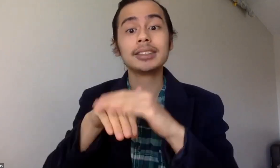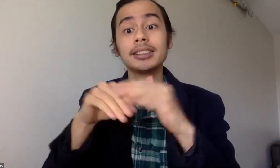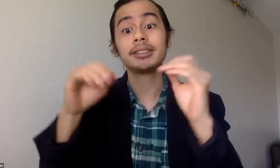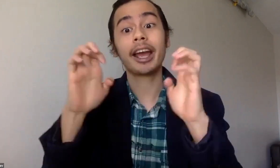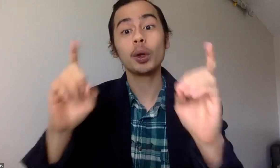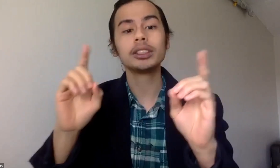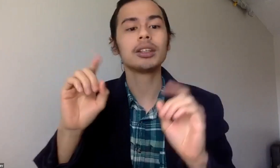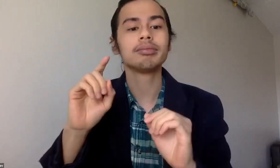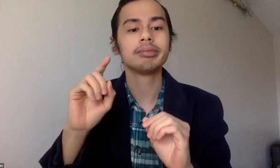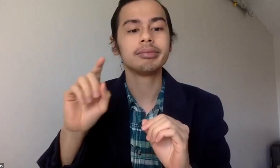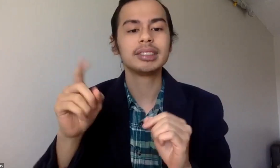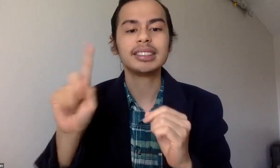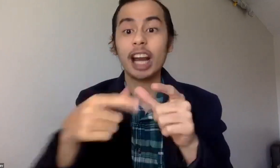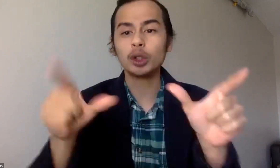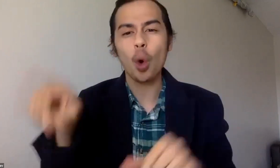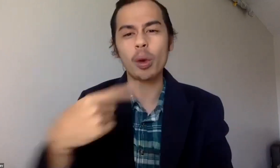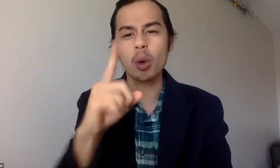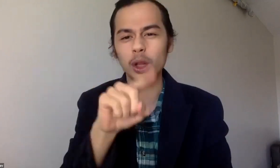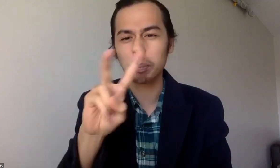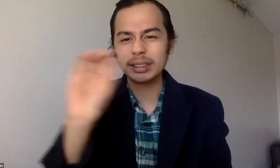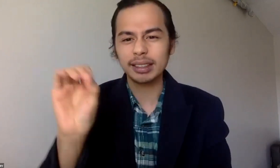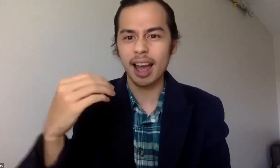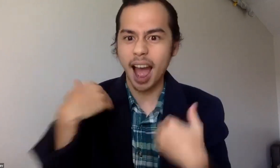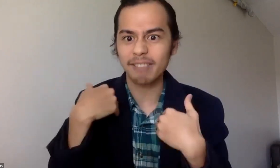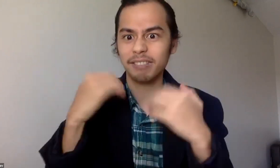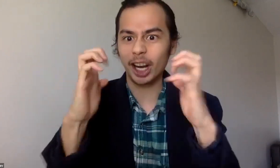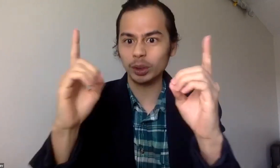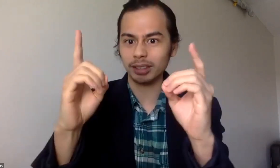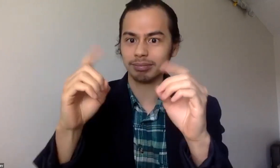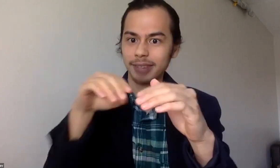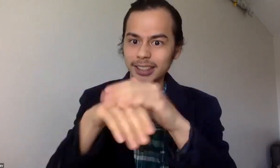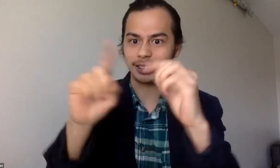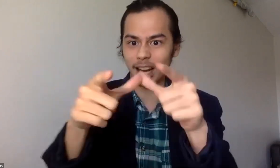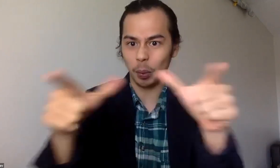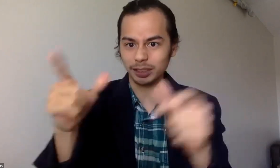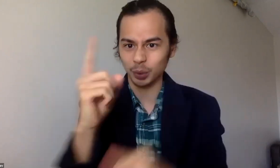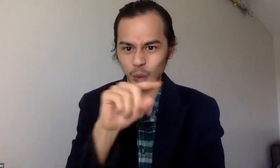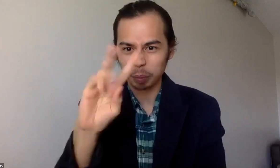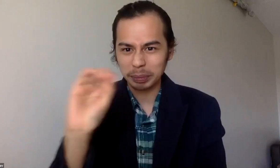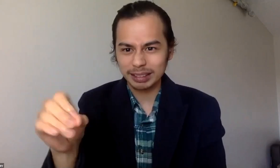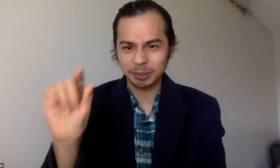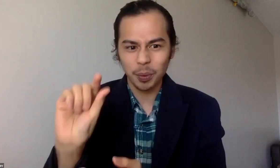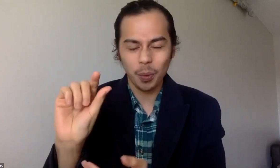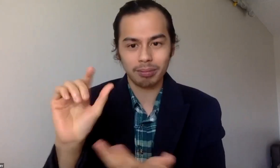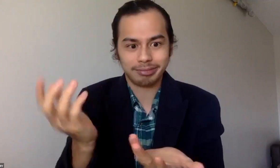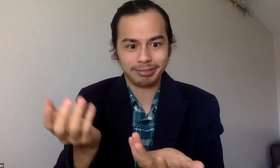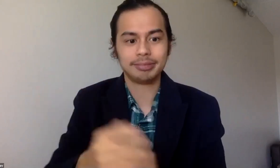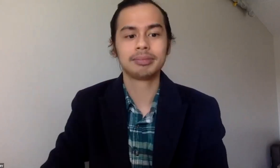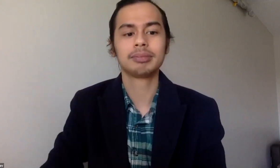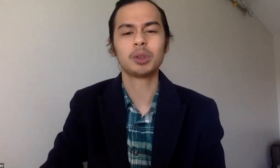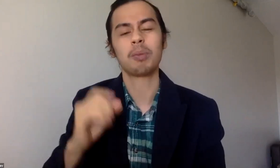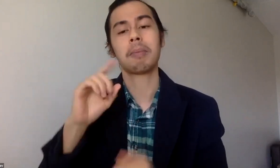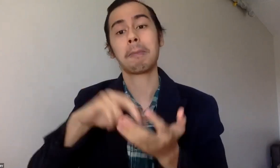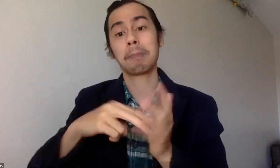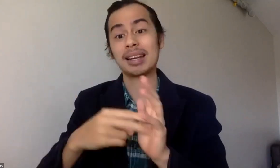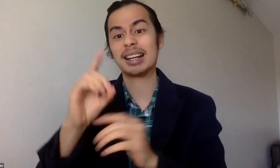Of those children, those who do have access to education, only 1 to 2% have access to that education